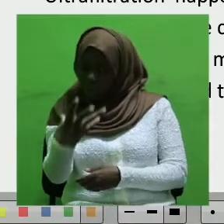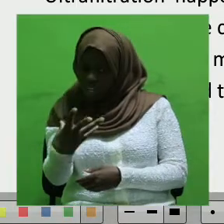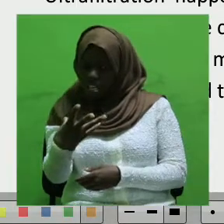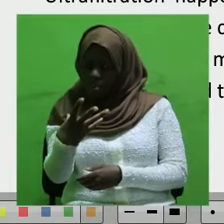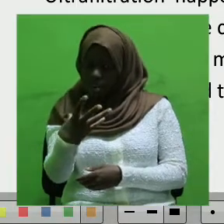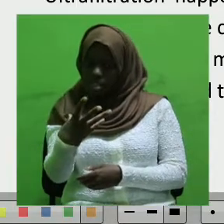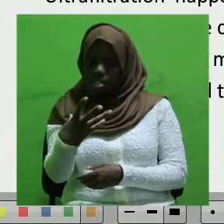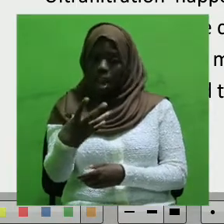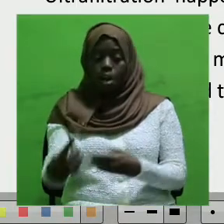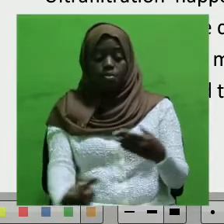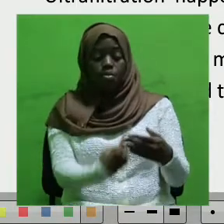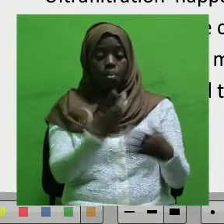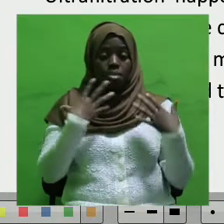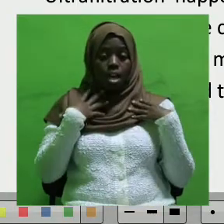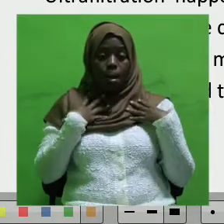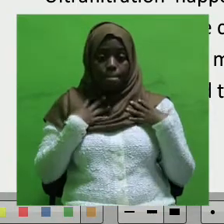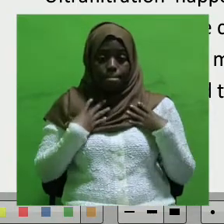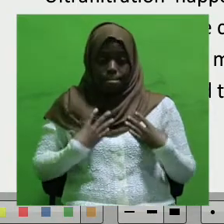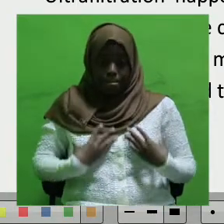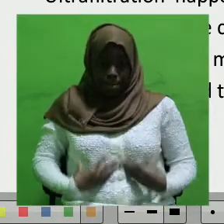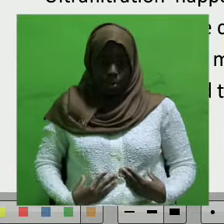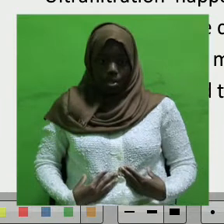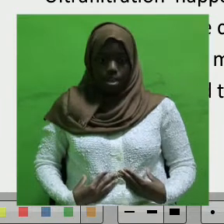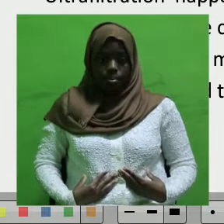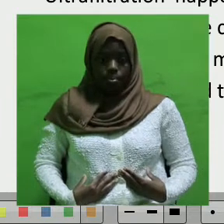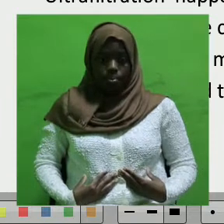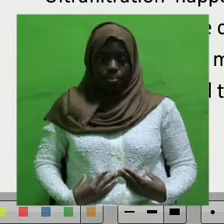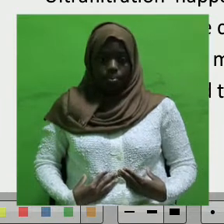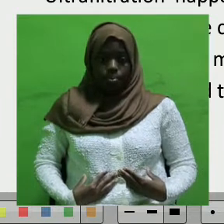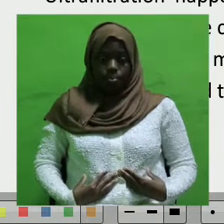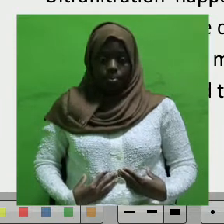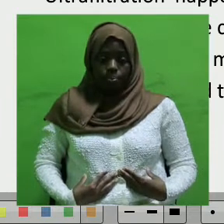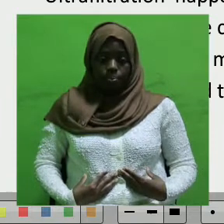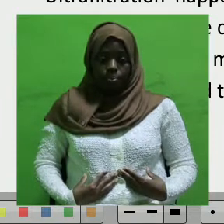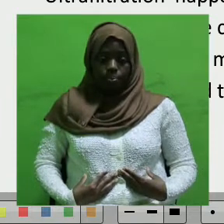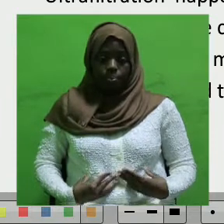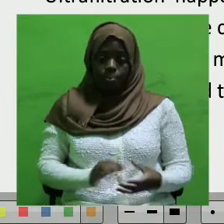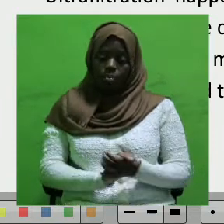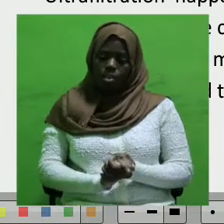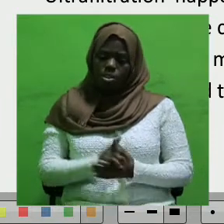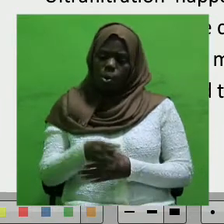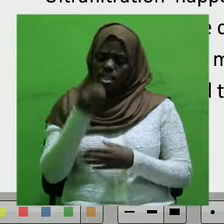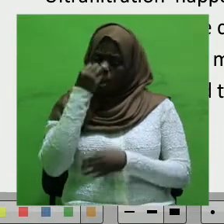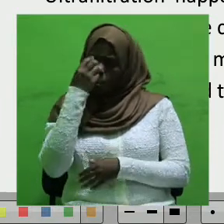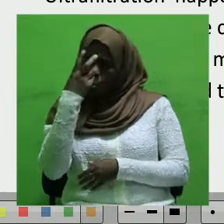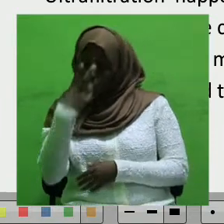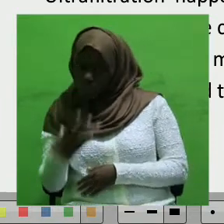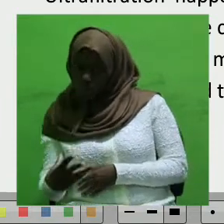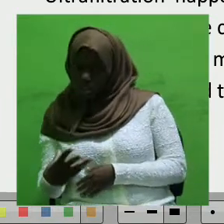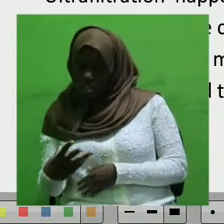wastes from the body. These metabolic wastes can be either nitrogenous wastes.